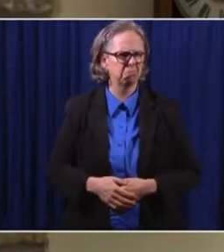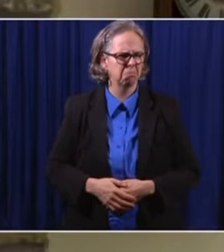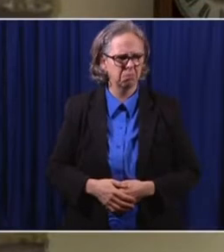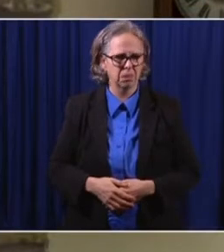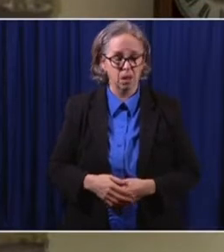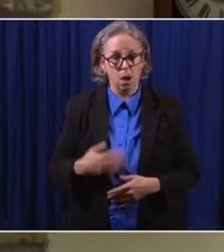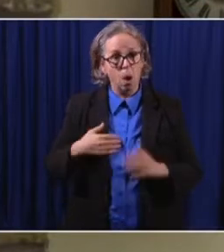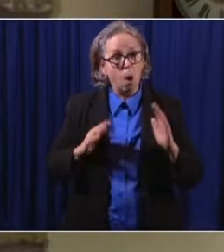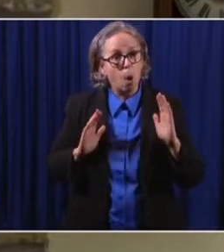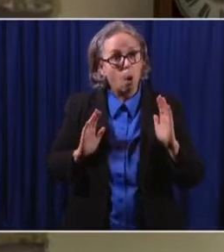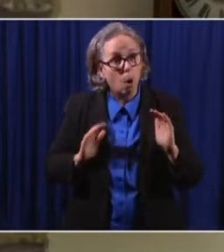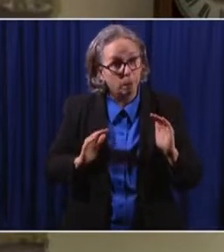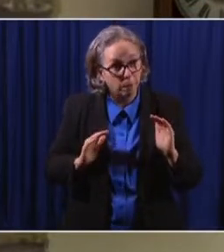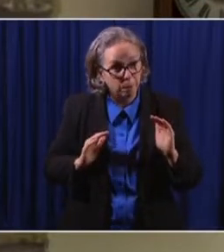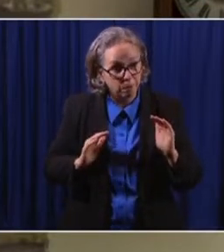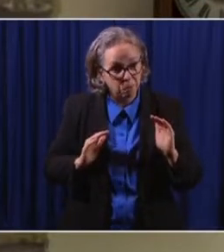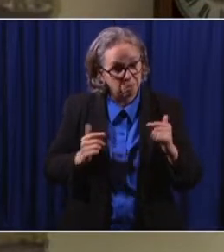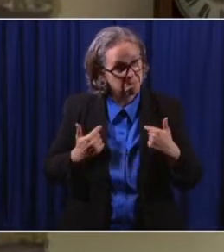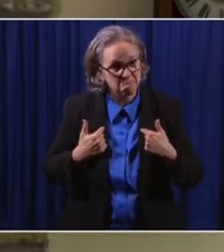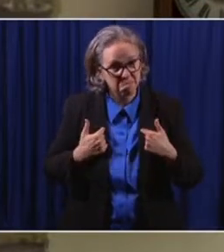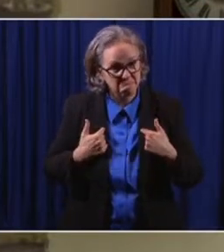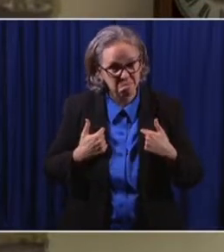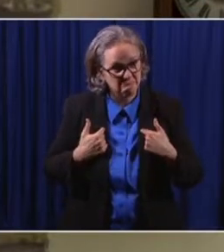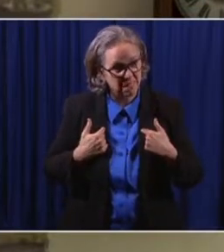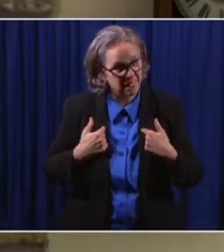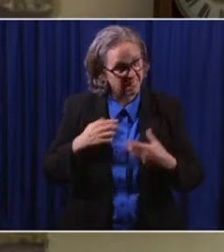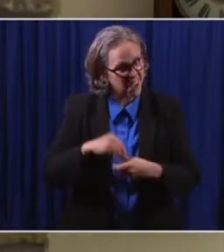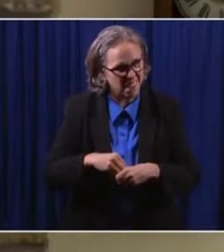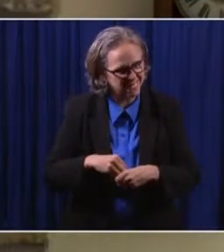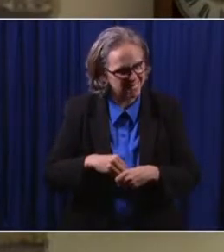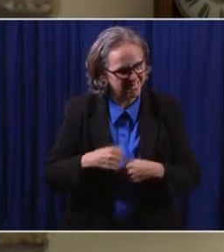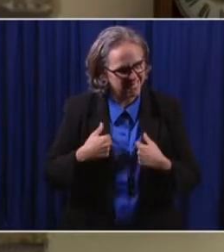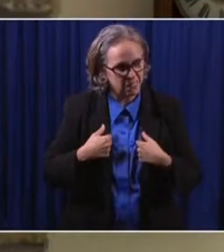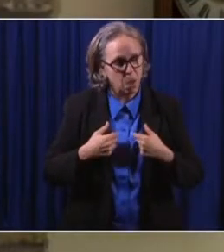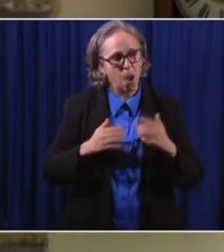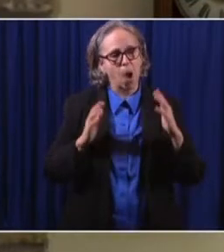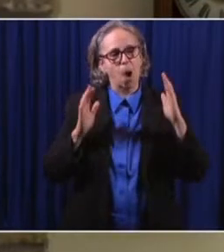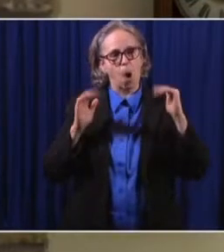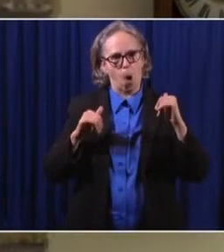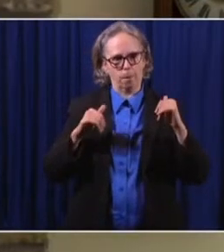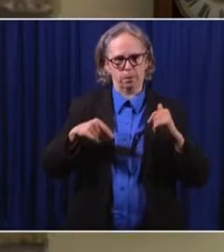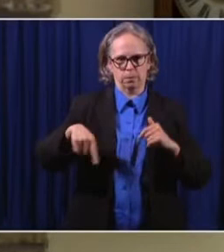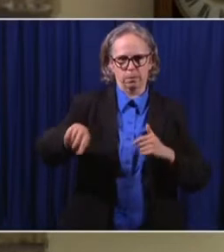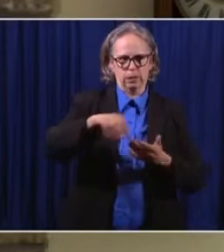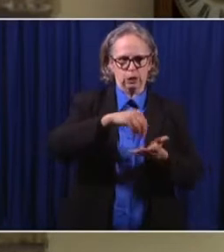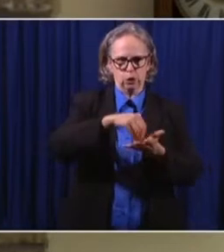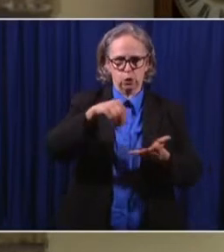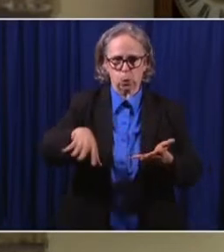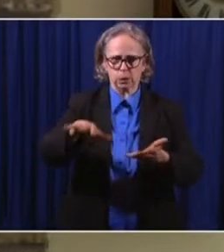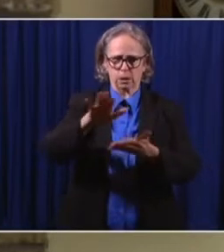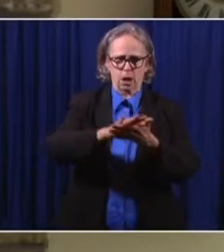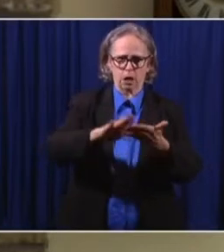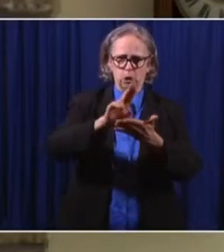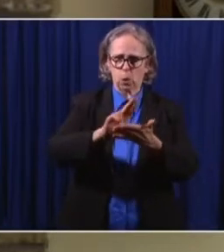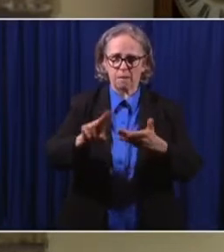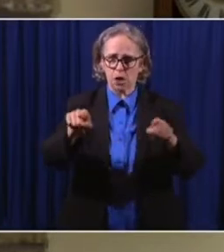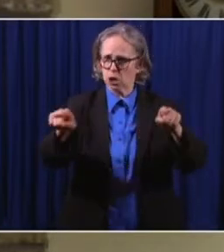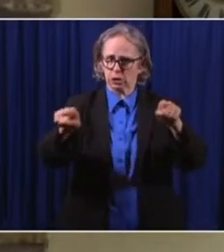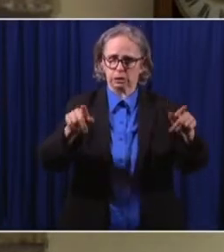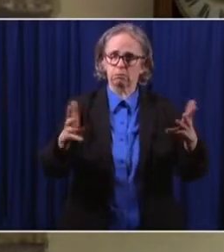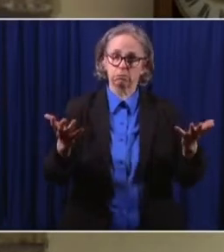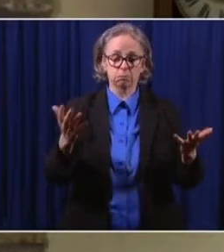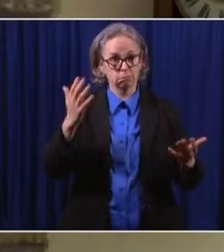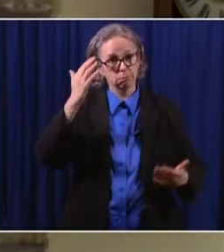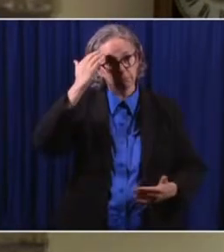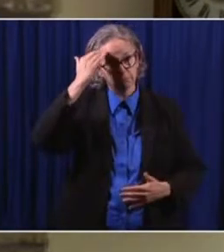hope that students at Ohio State, students at every other university in the state or college in the state,